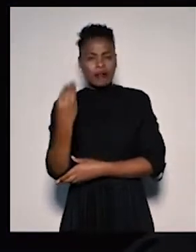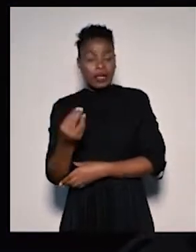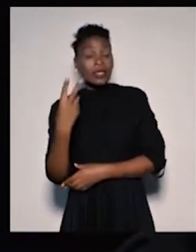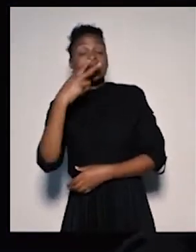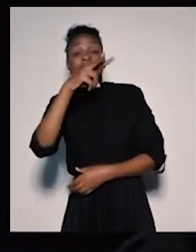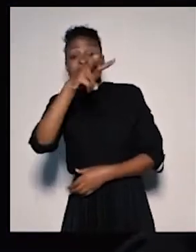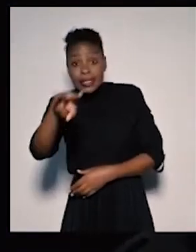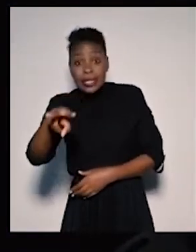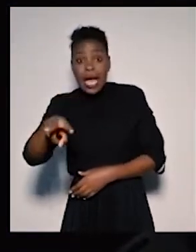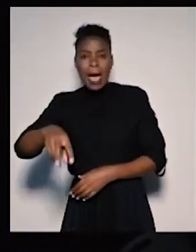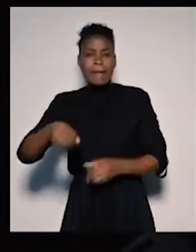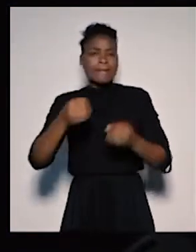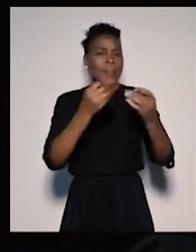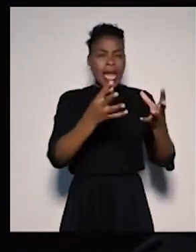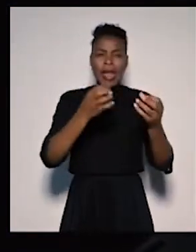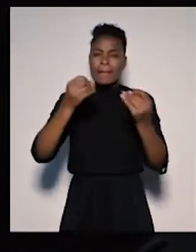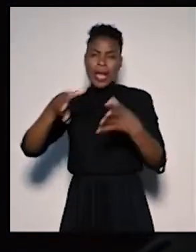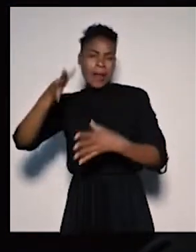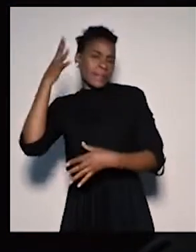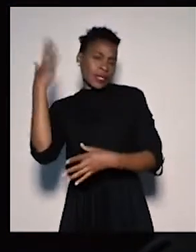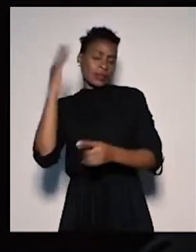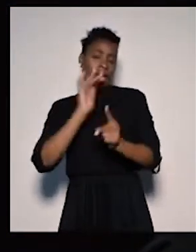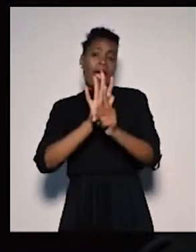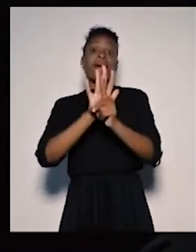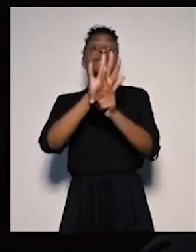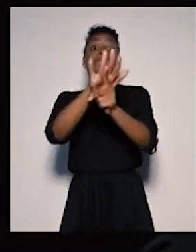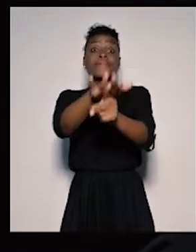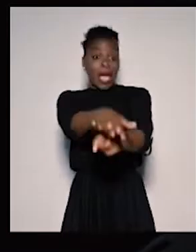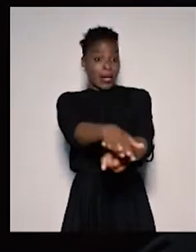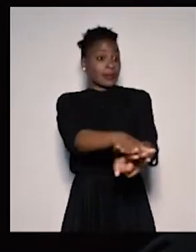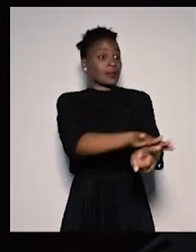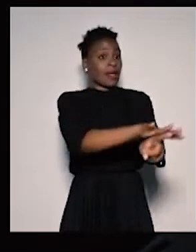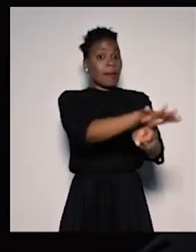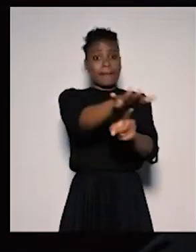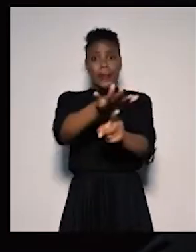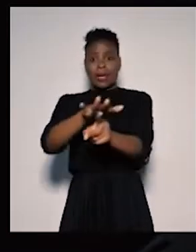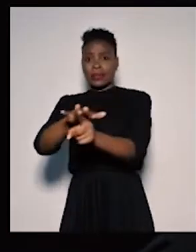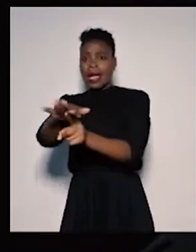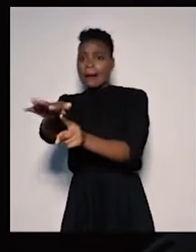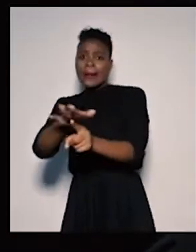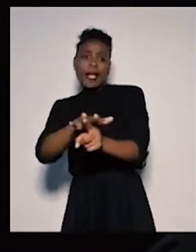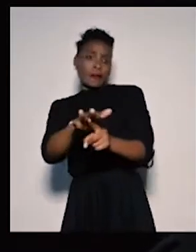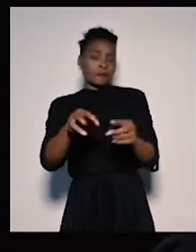see ministries that have had impact where people didn't take them a long time.